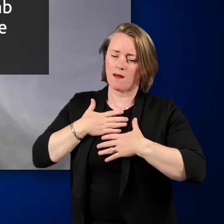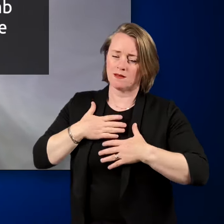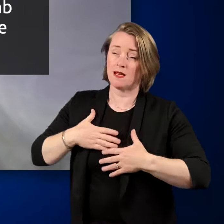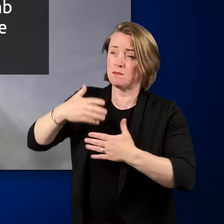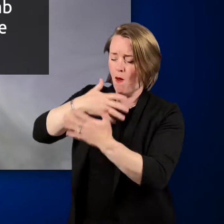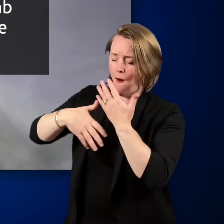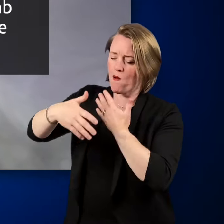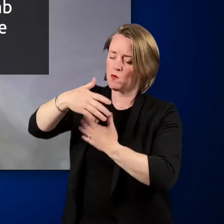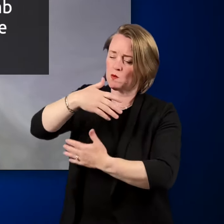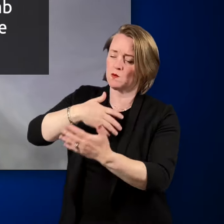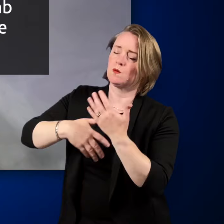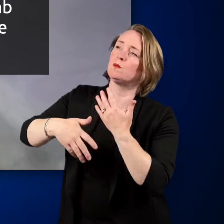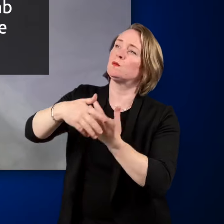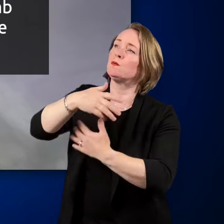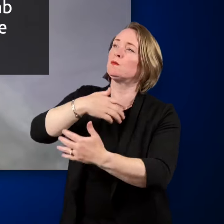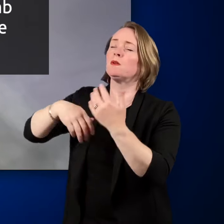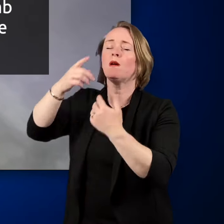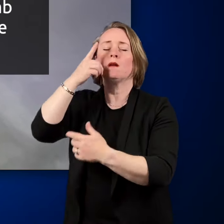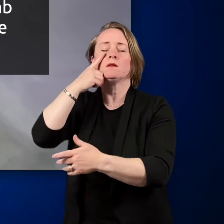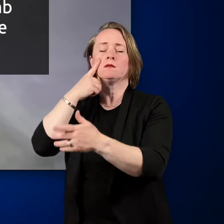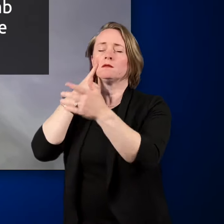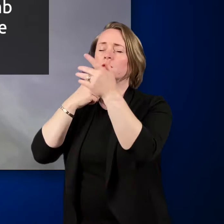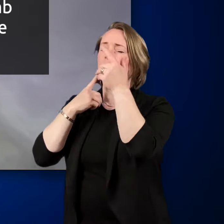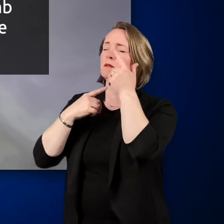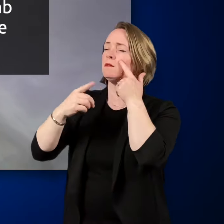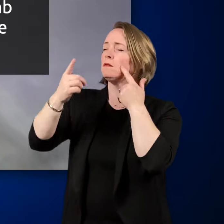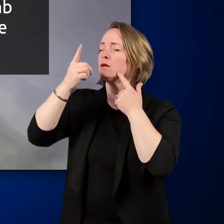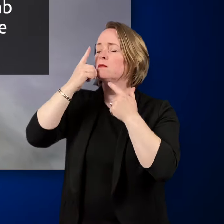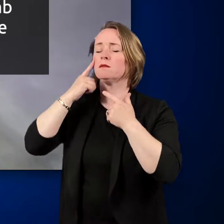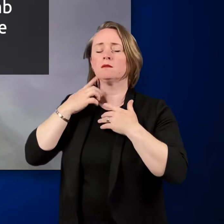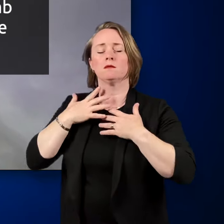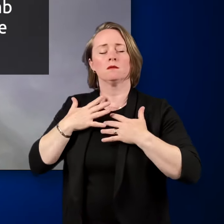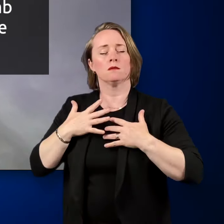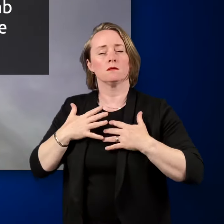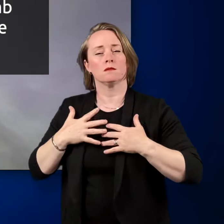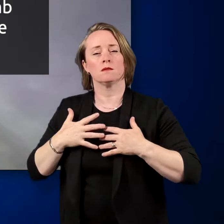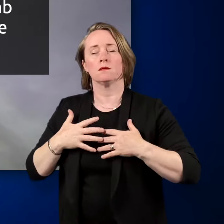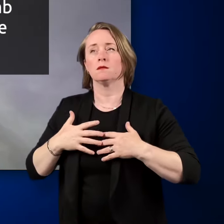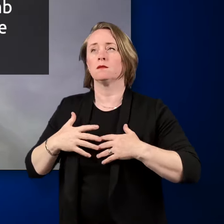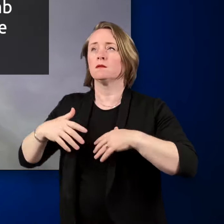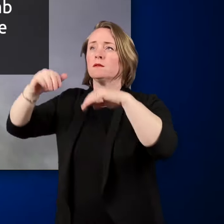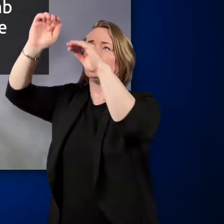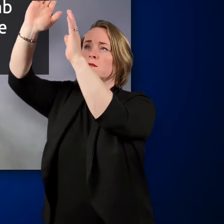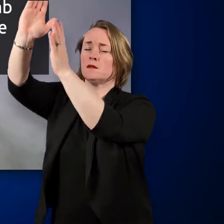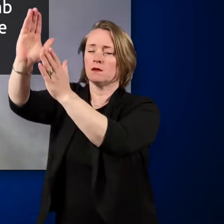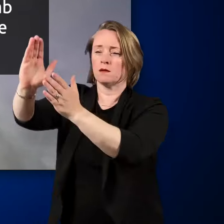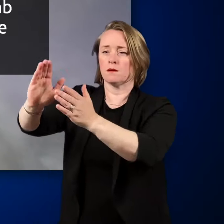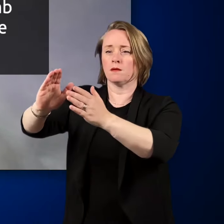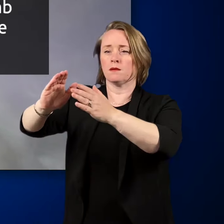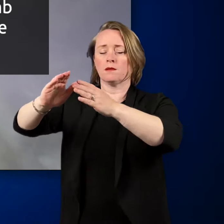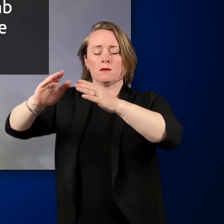Body bound and drenched in tears, they laid